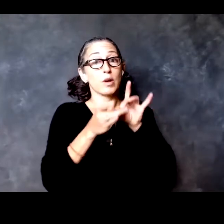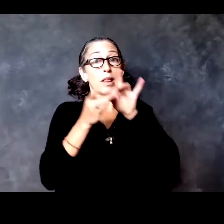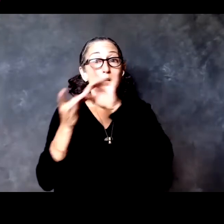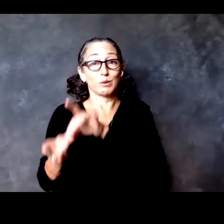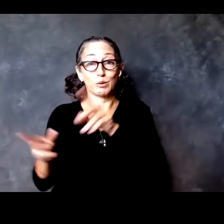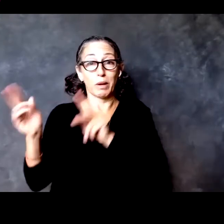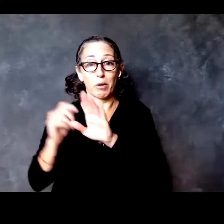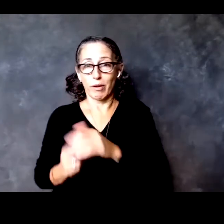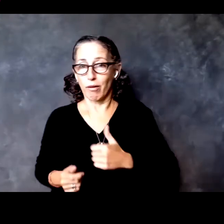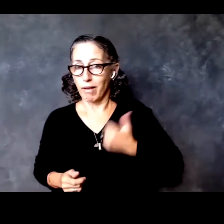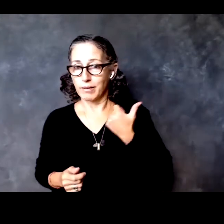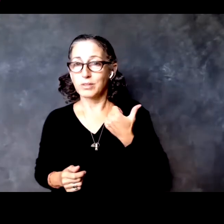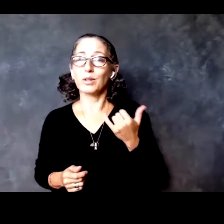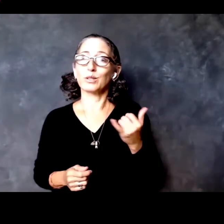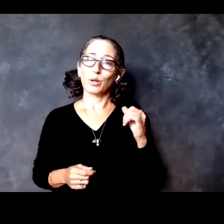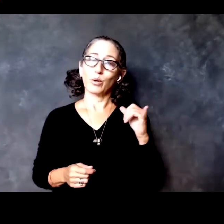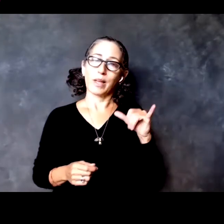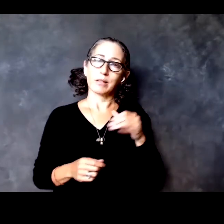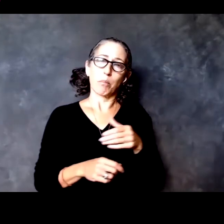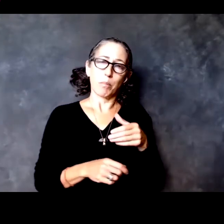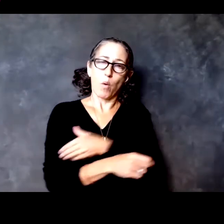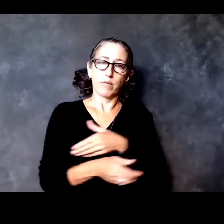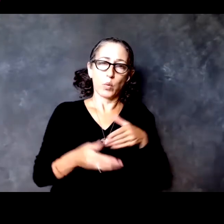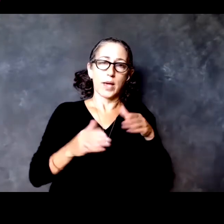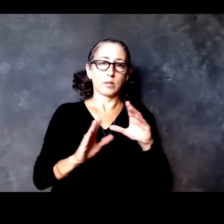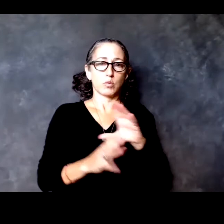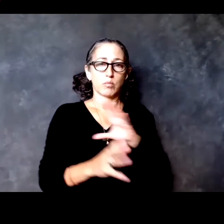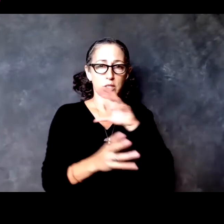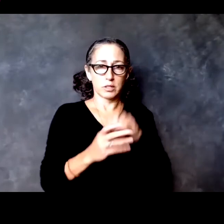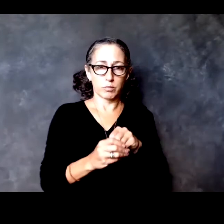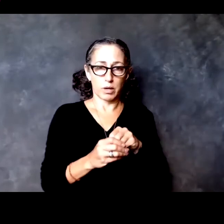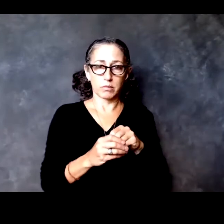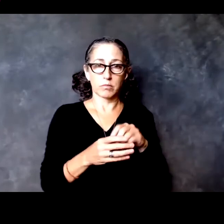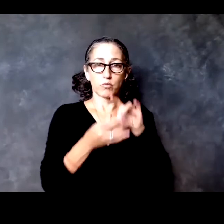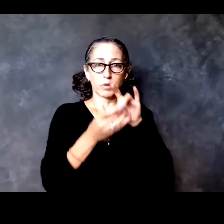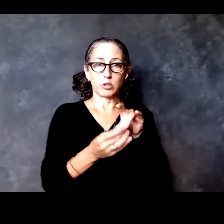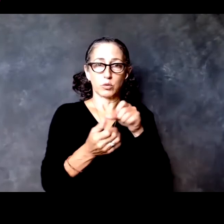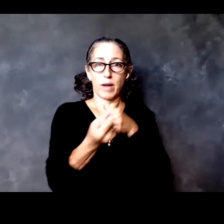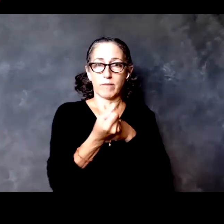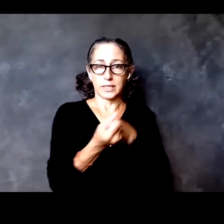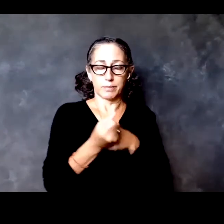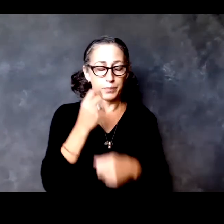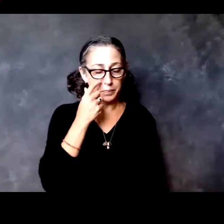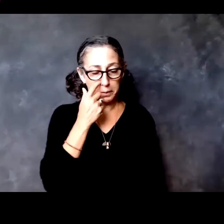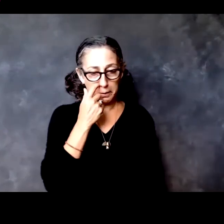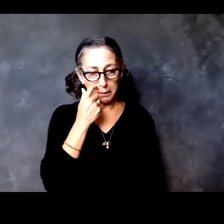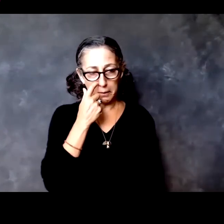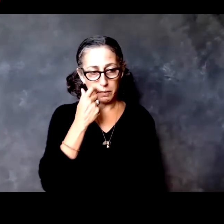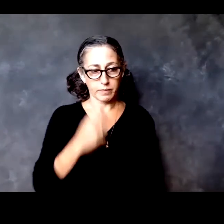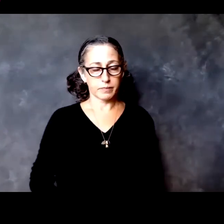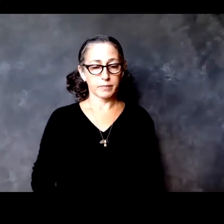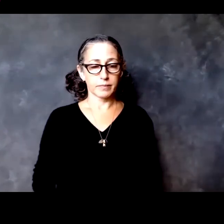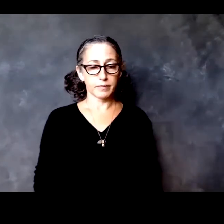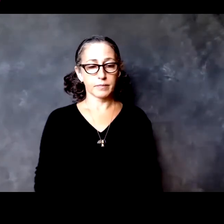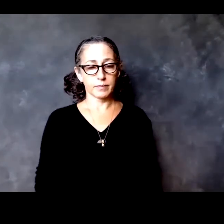the most powerful ways to participate in advocacy. Now, I think it's really important to